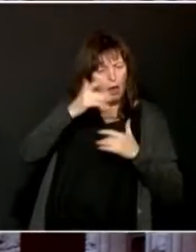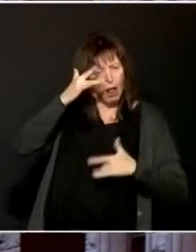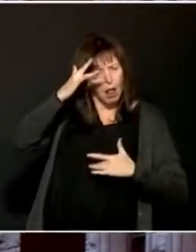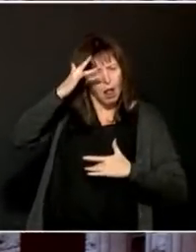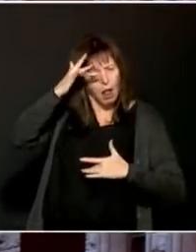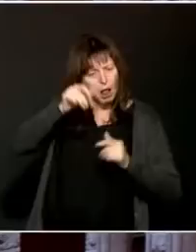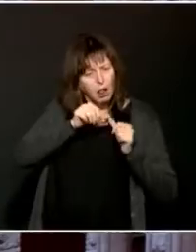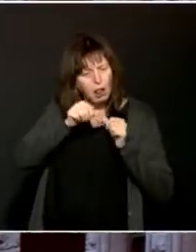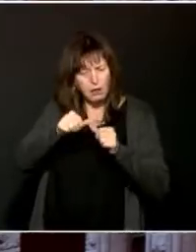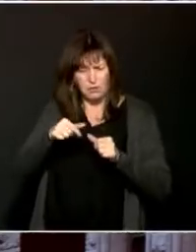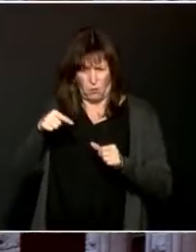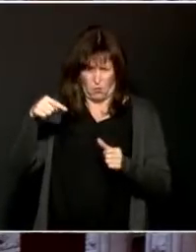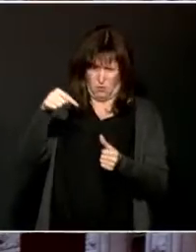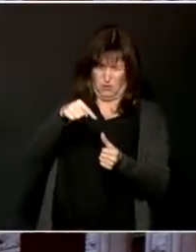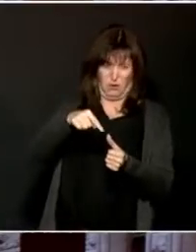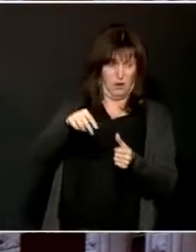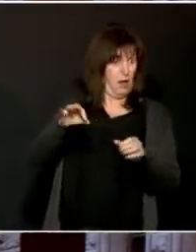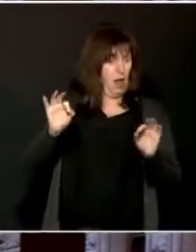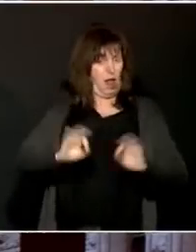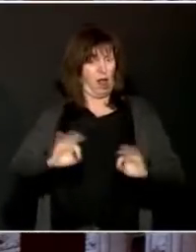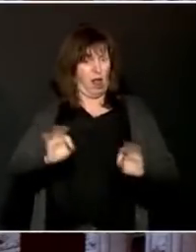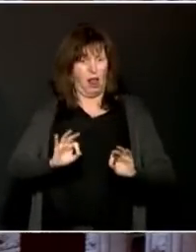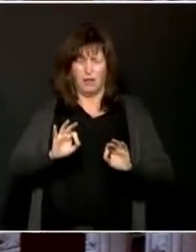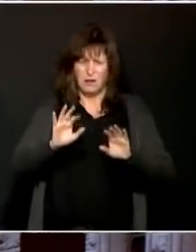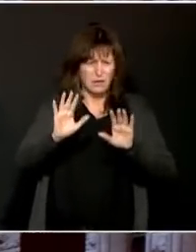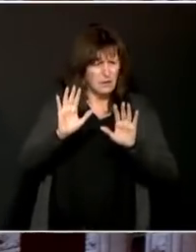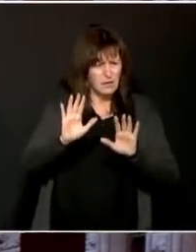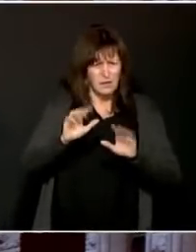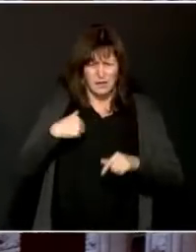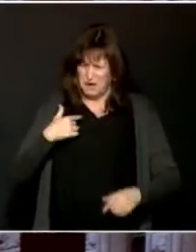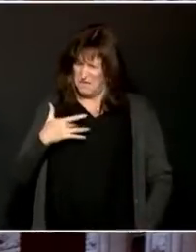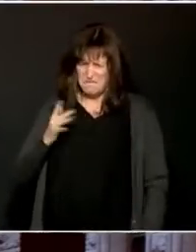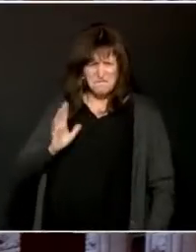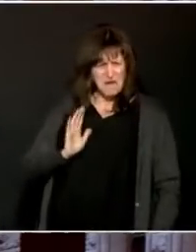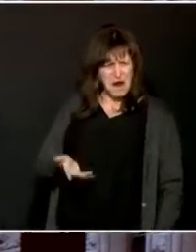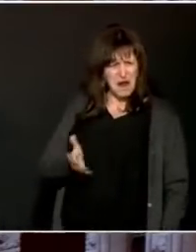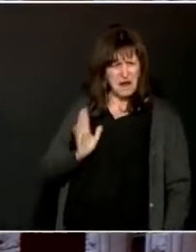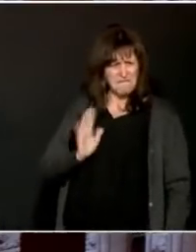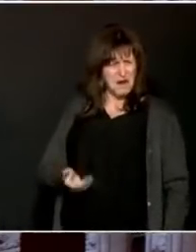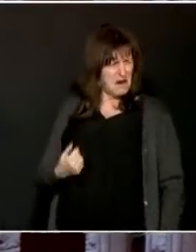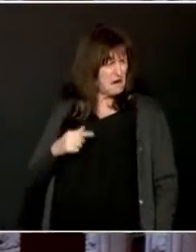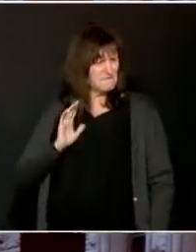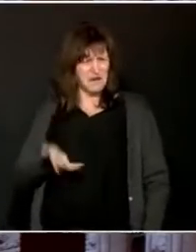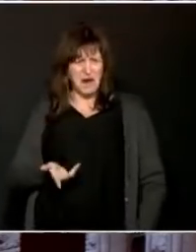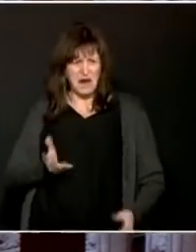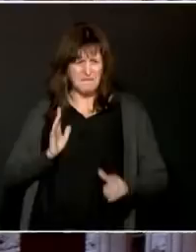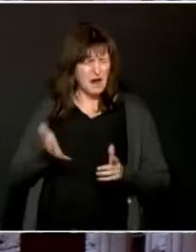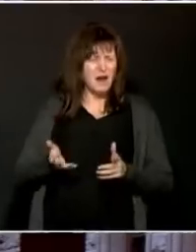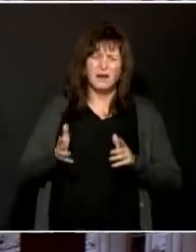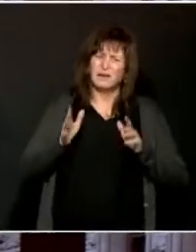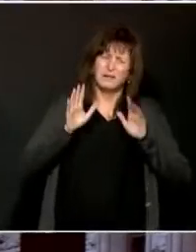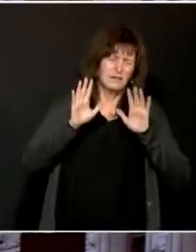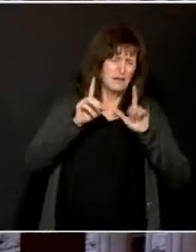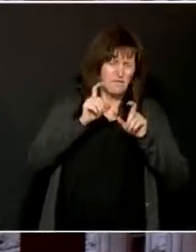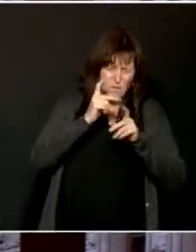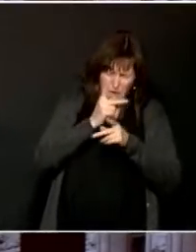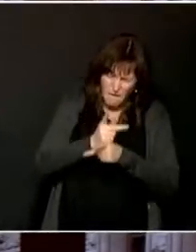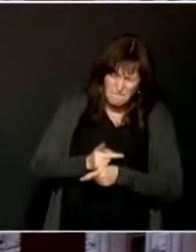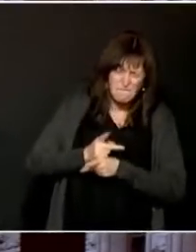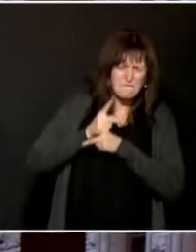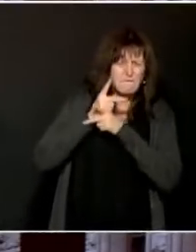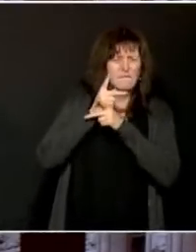younger age group where you might think that you're invincible, you need to be careful and not acquire it. So be careful, be